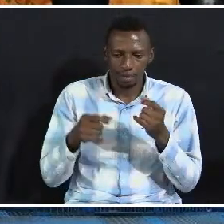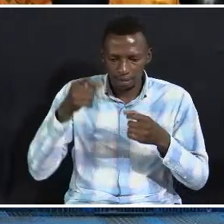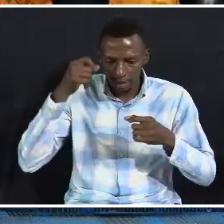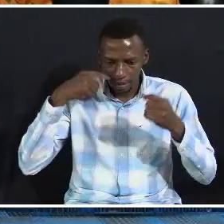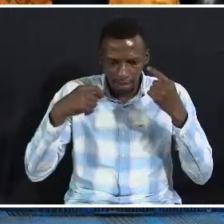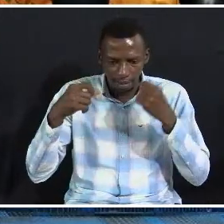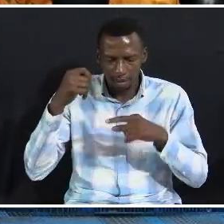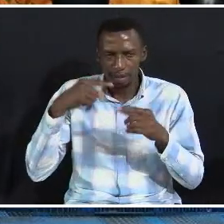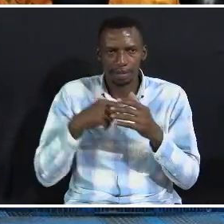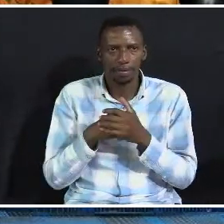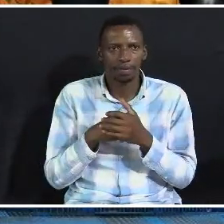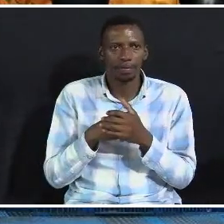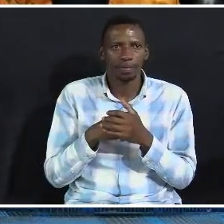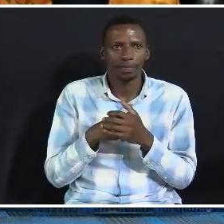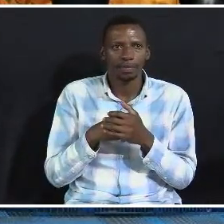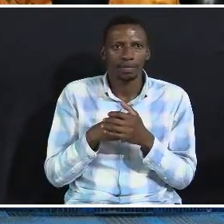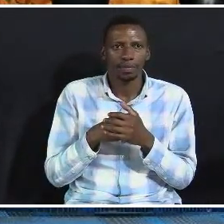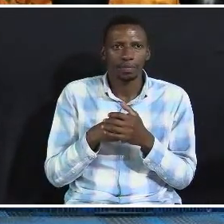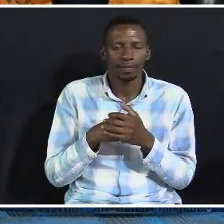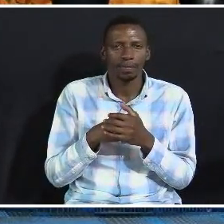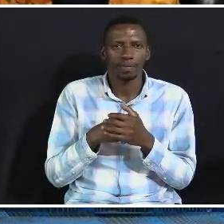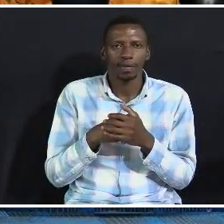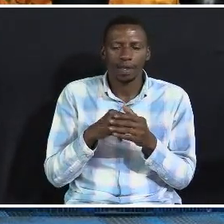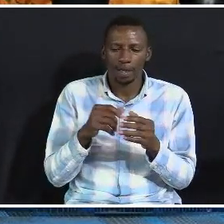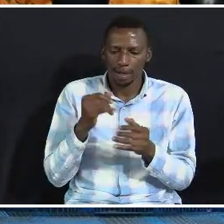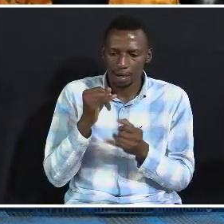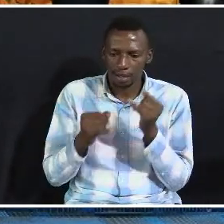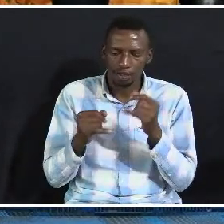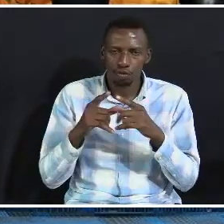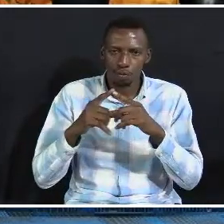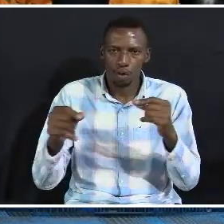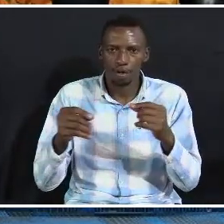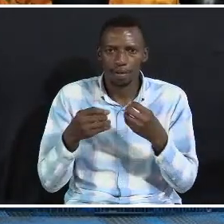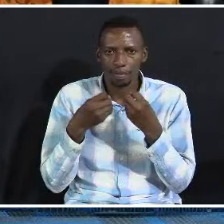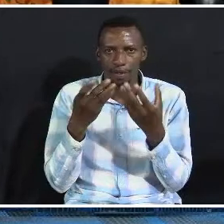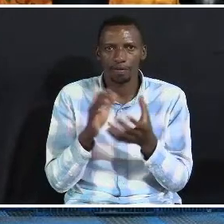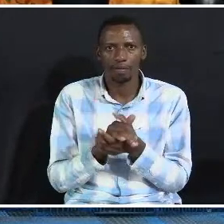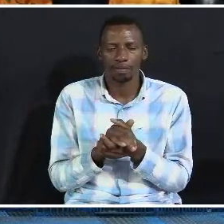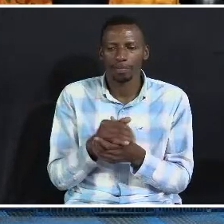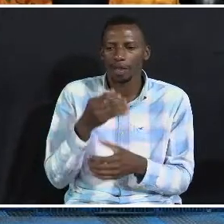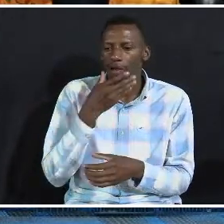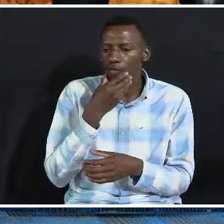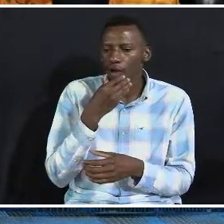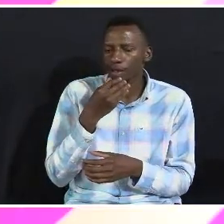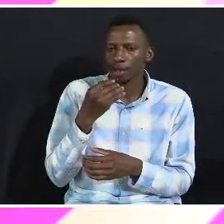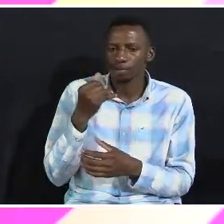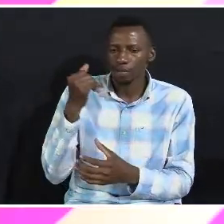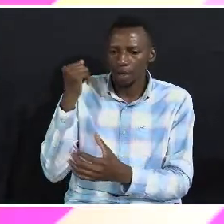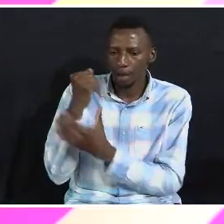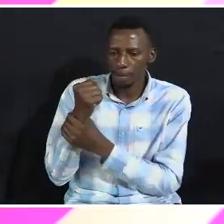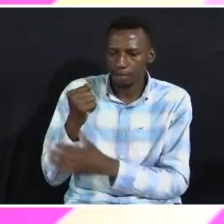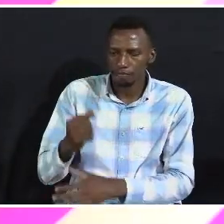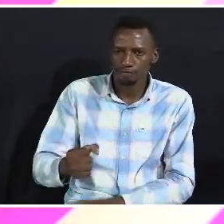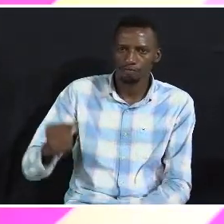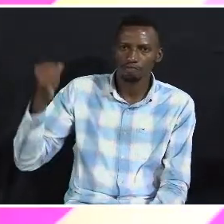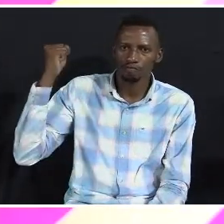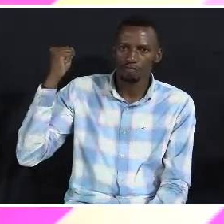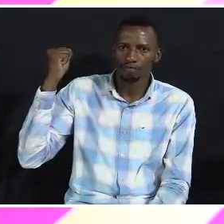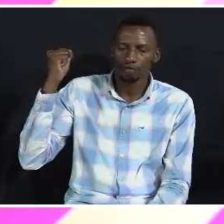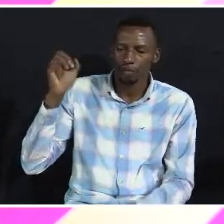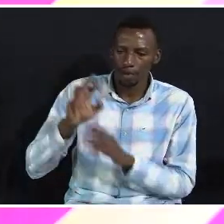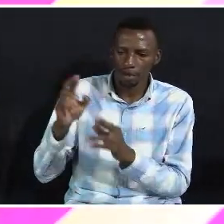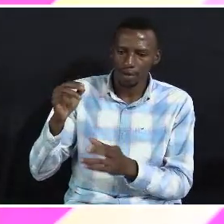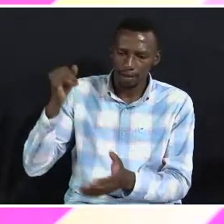shed. The last embers is given. The father lifts the knife to slay his son,